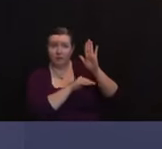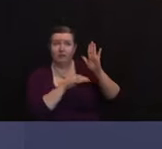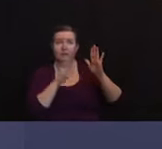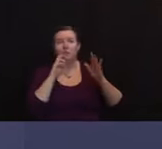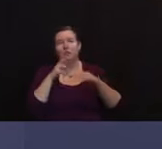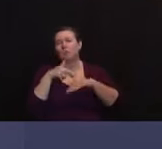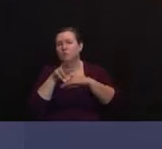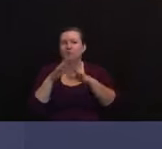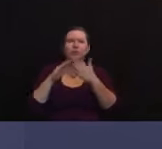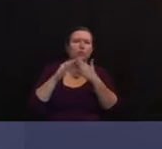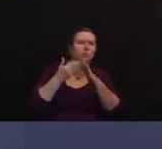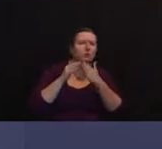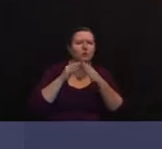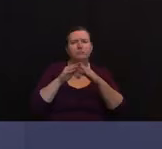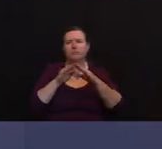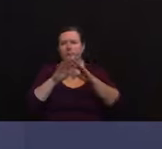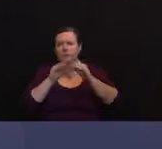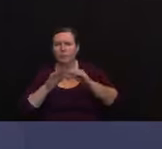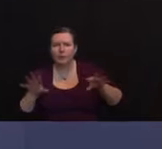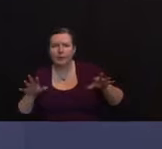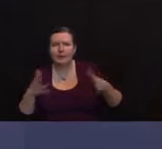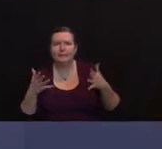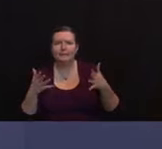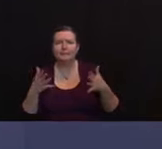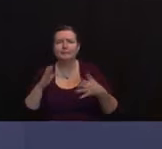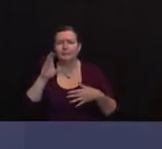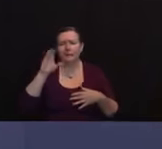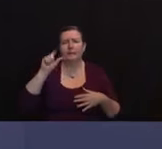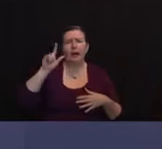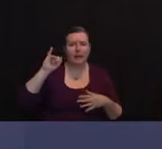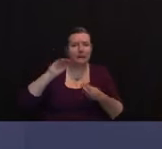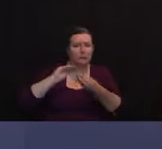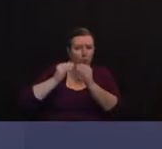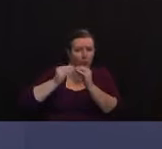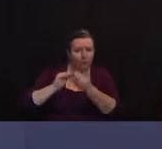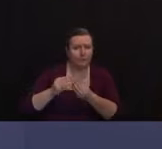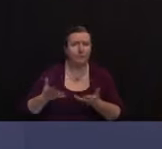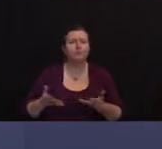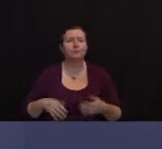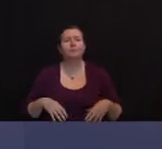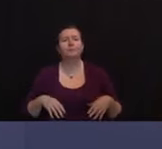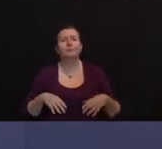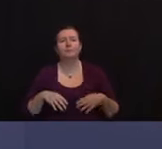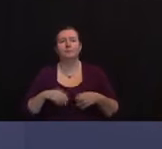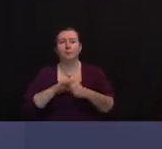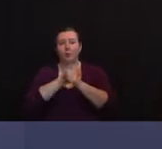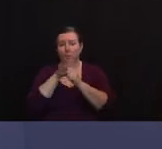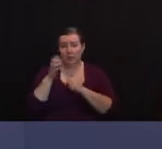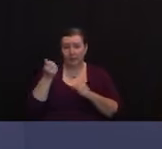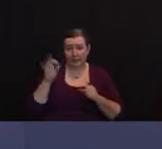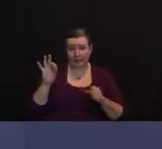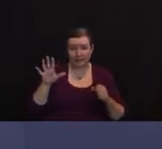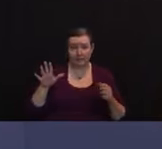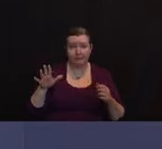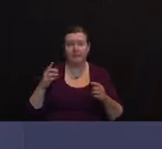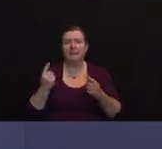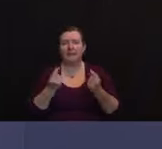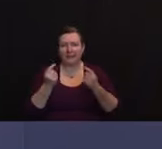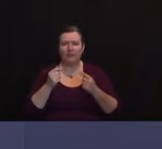however. The COVID-19 activity report, which outlines CALI scores, remains the same as last